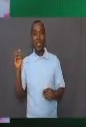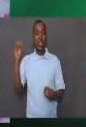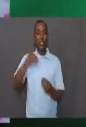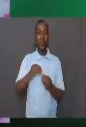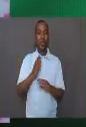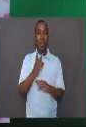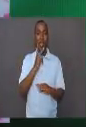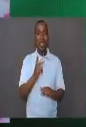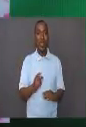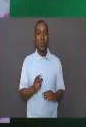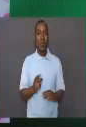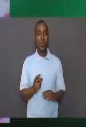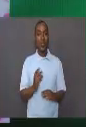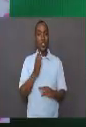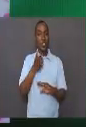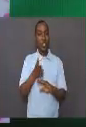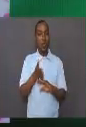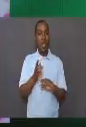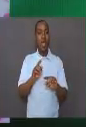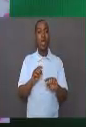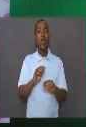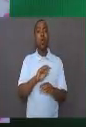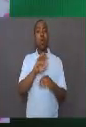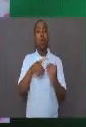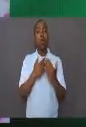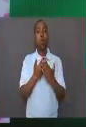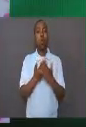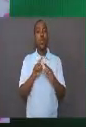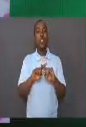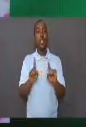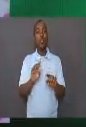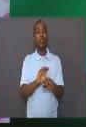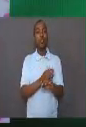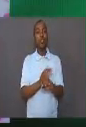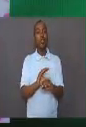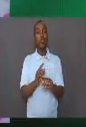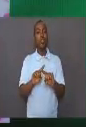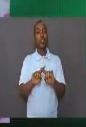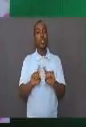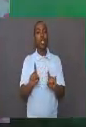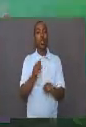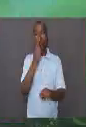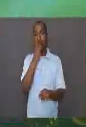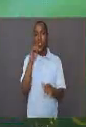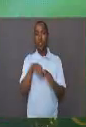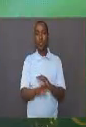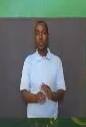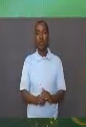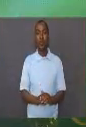be able to identify all the kinds of cells in the culture.